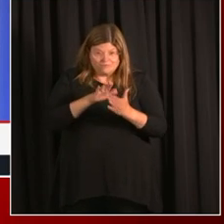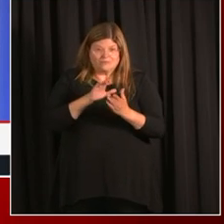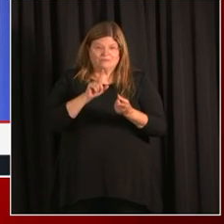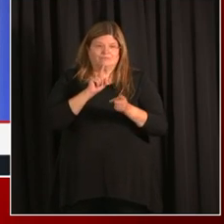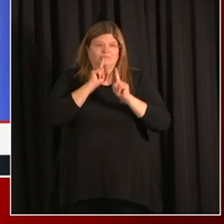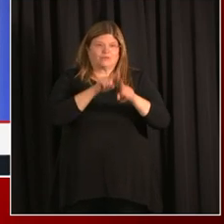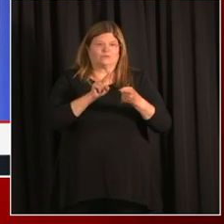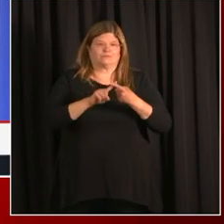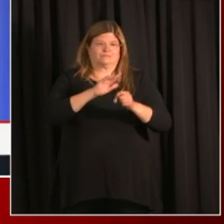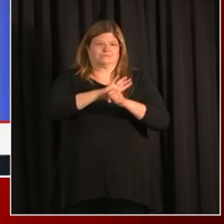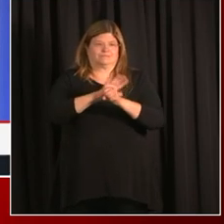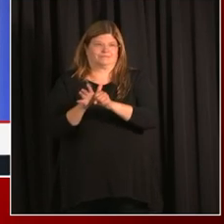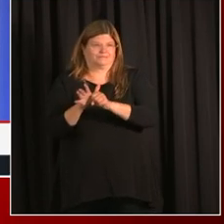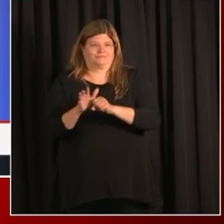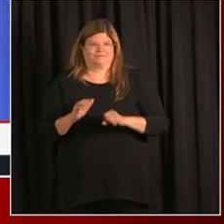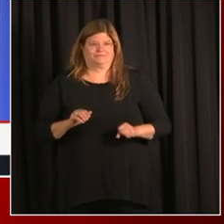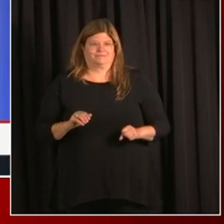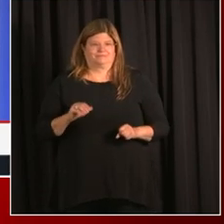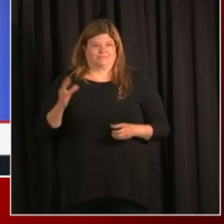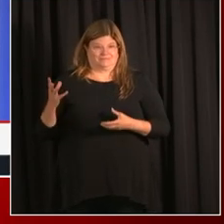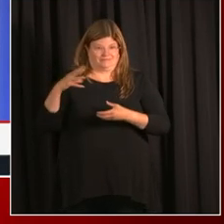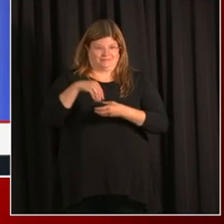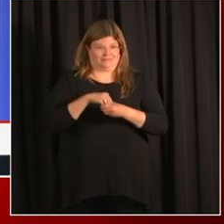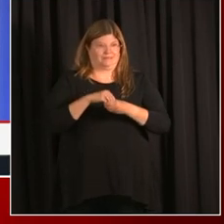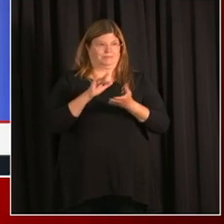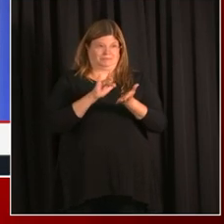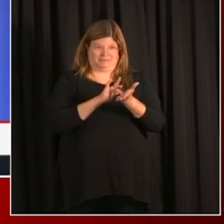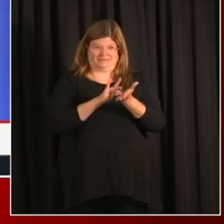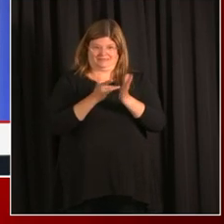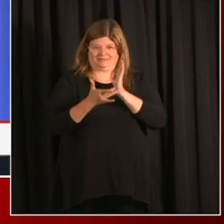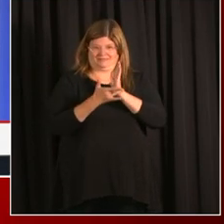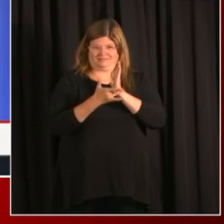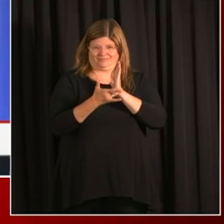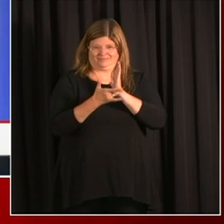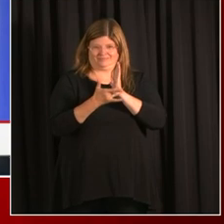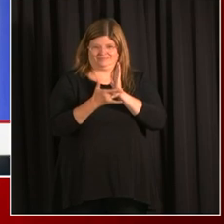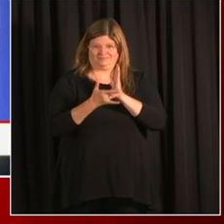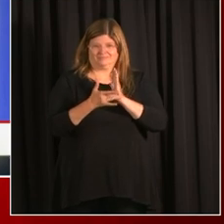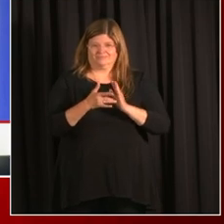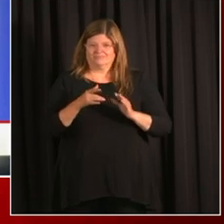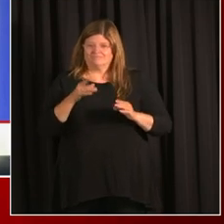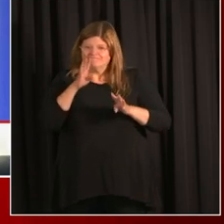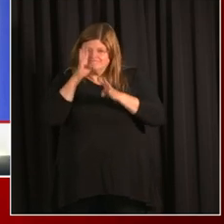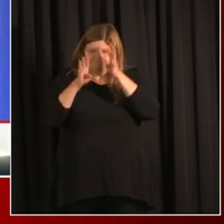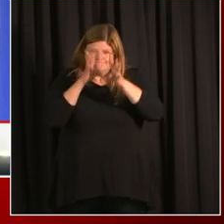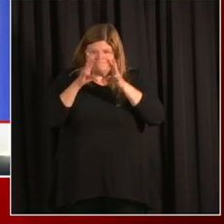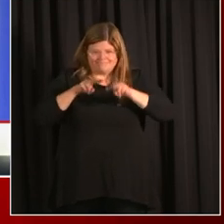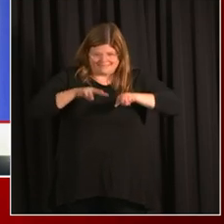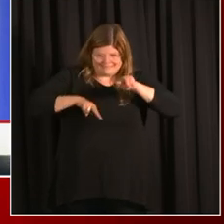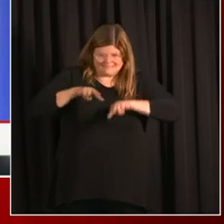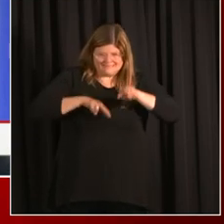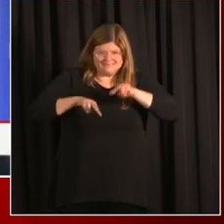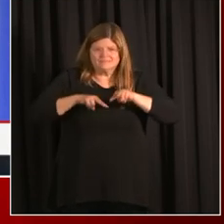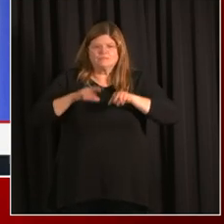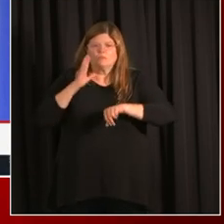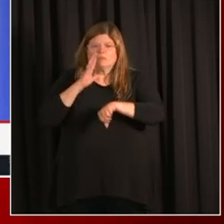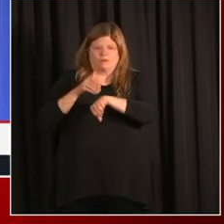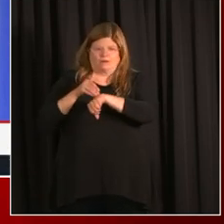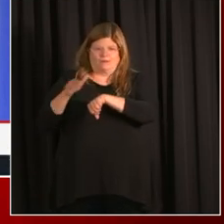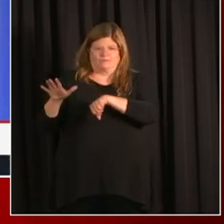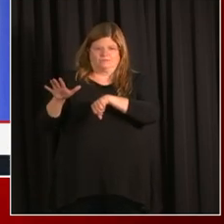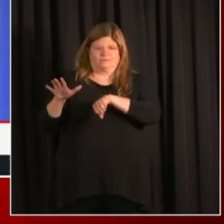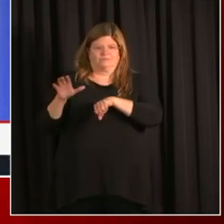responding to COVID-19, including medical technologies, innovative approaches for surveillance can be sent to